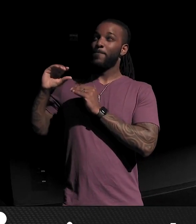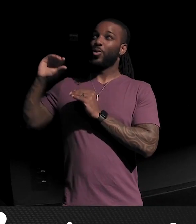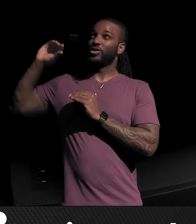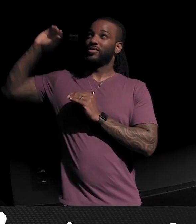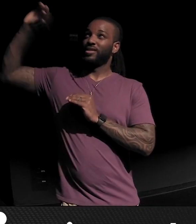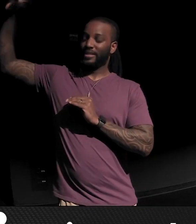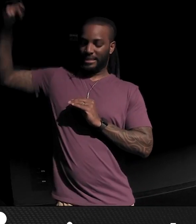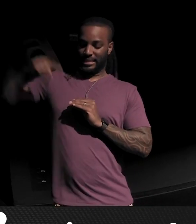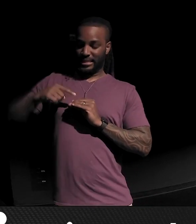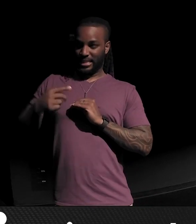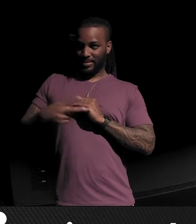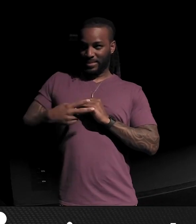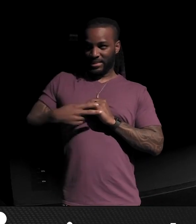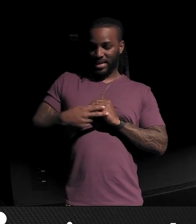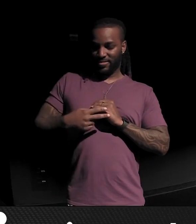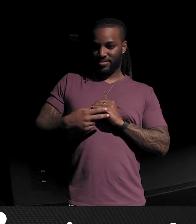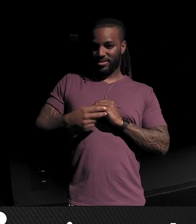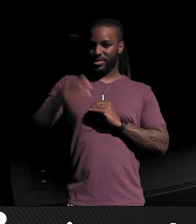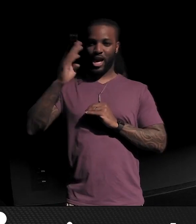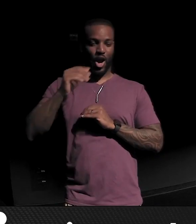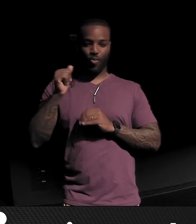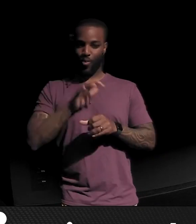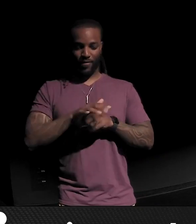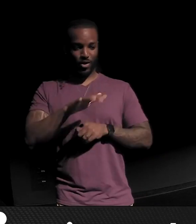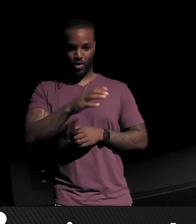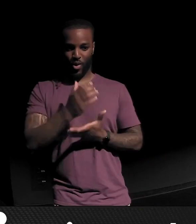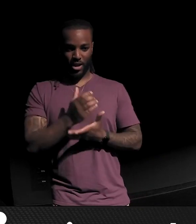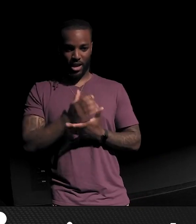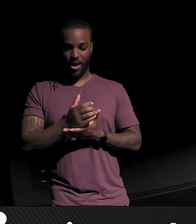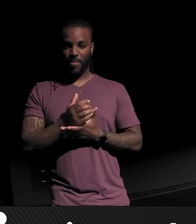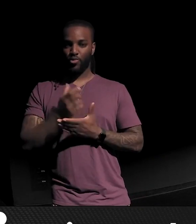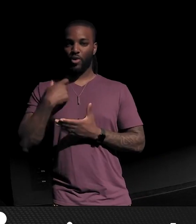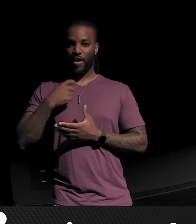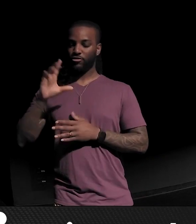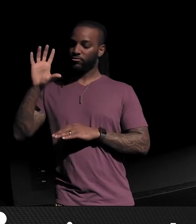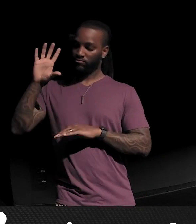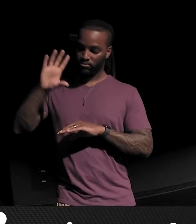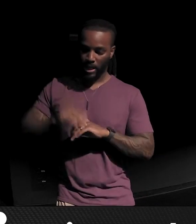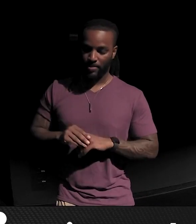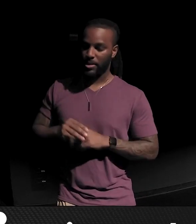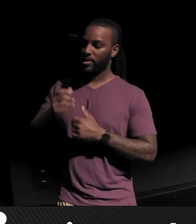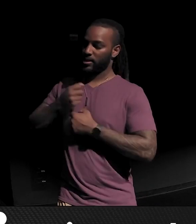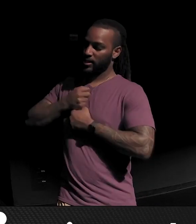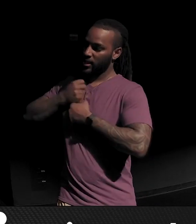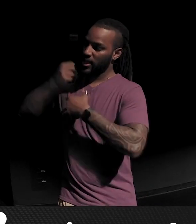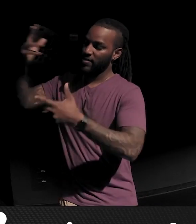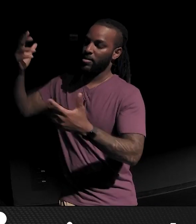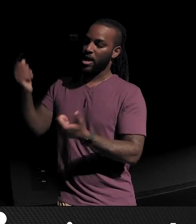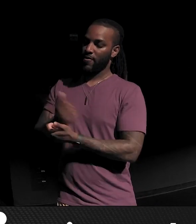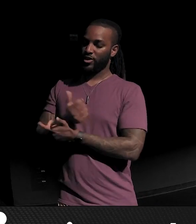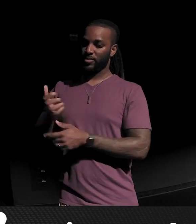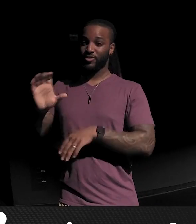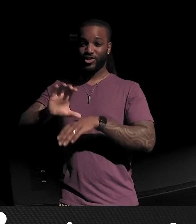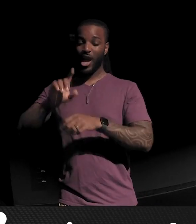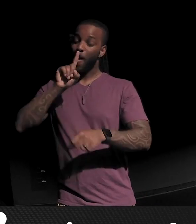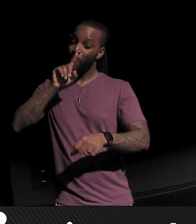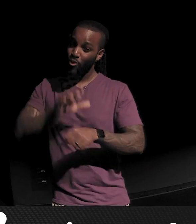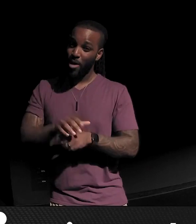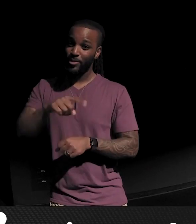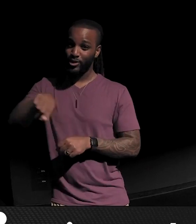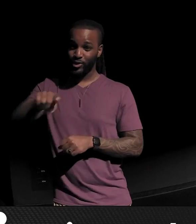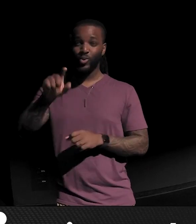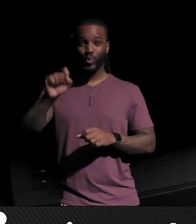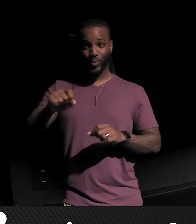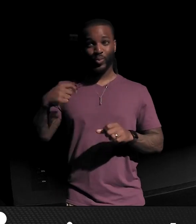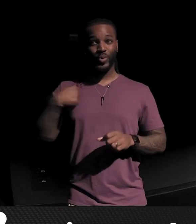The overflowing cup is give it all away. Pour it all out. Church, I promise you, we can afford to be as generous as we are